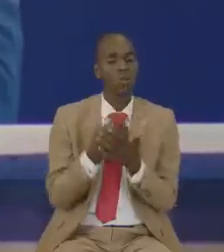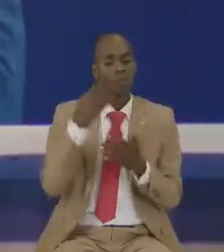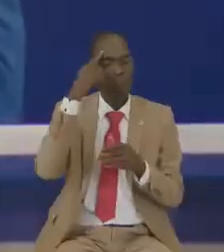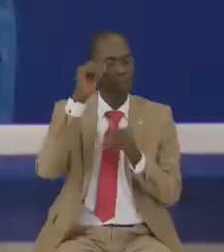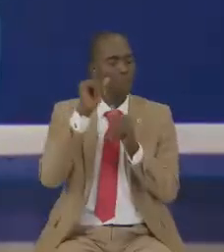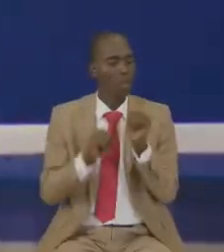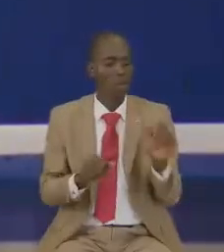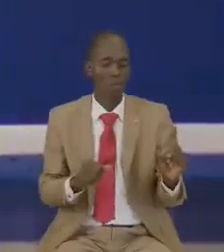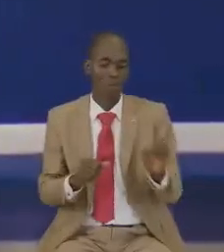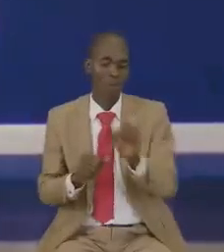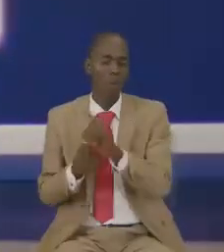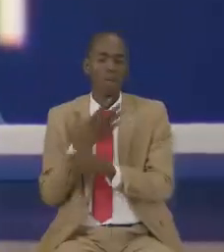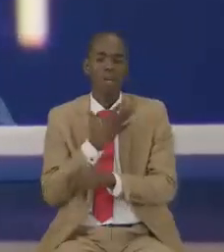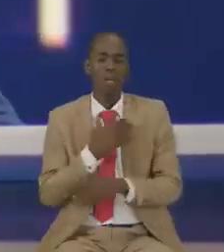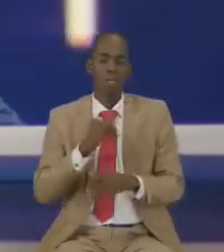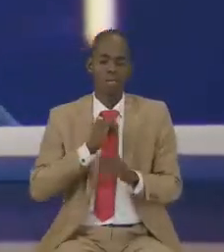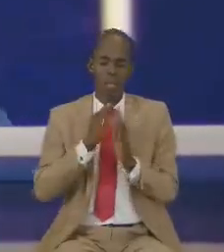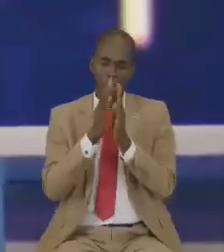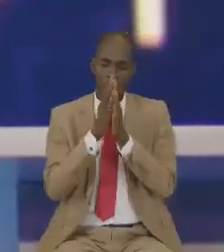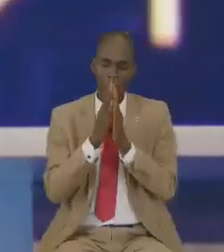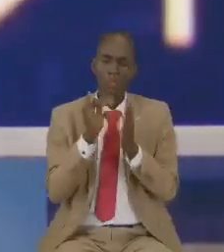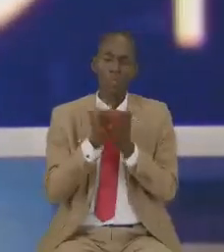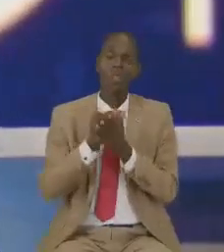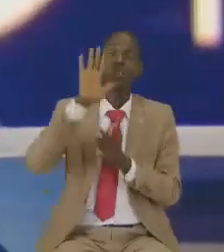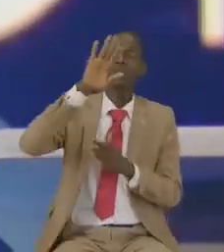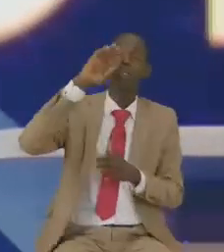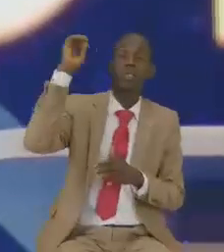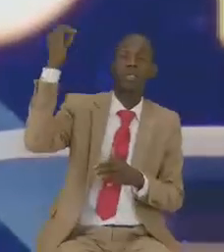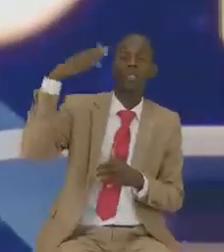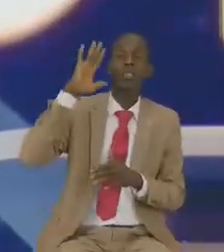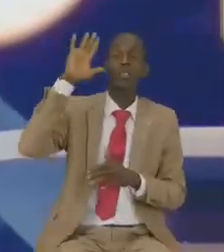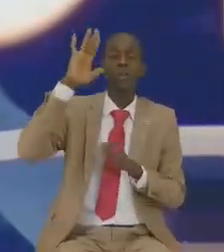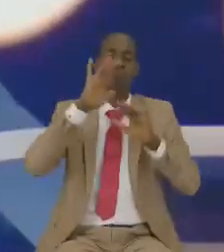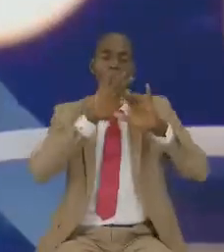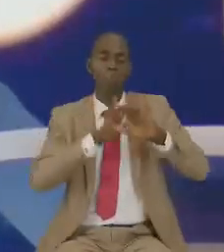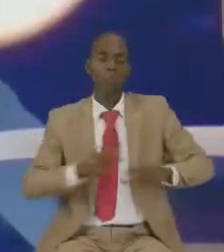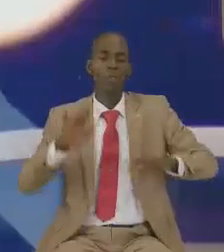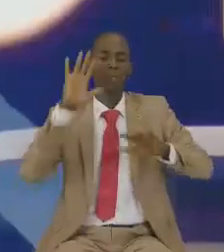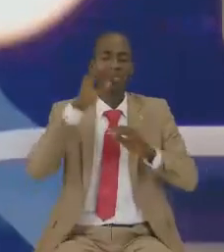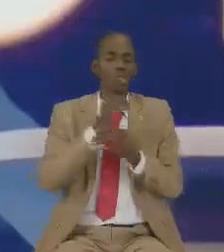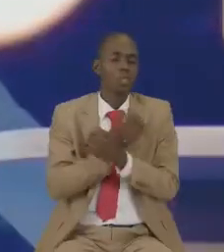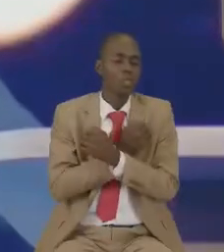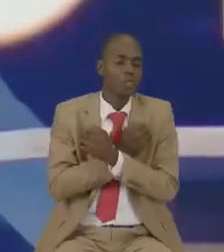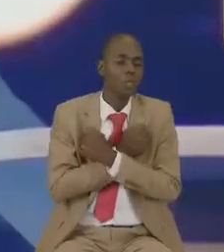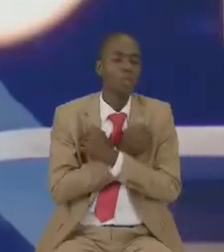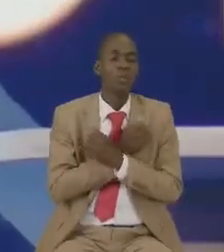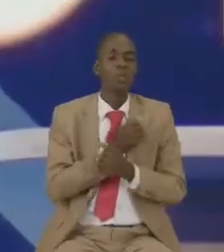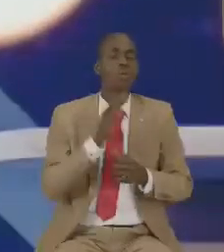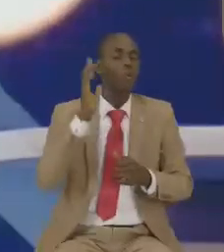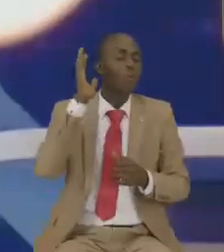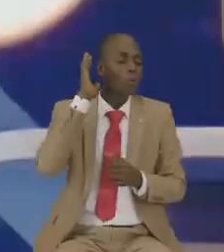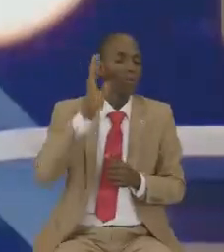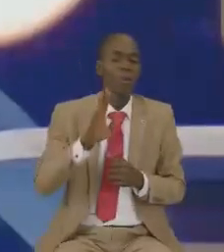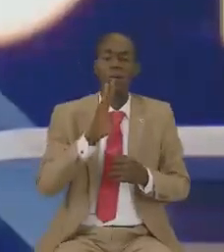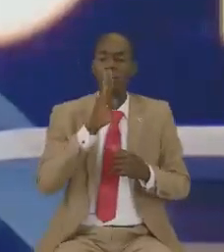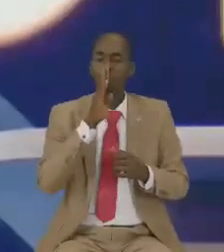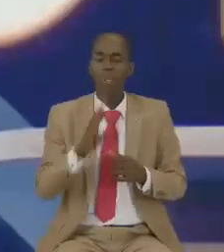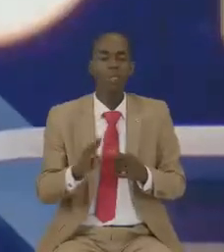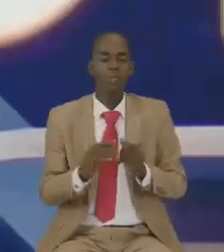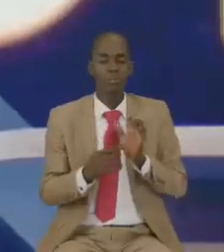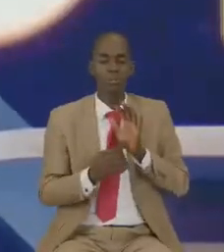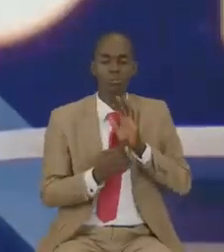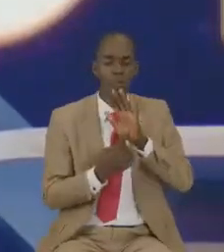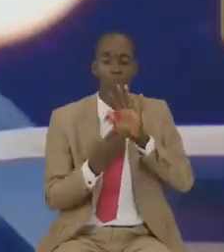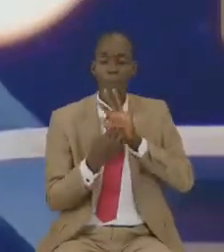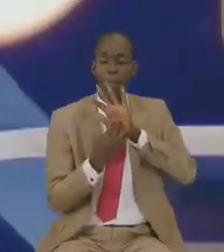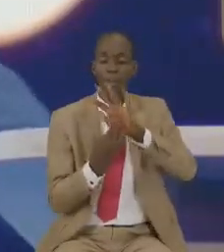everyone. And I pray that your grace and your mercy, your compassion, your love will be manifested for